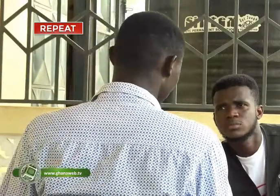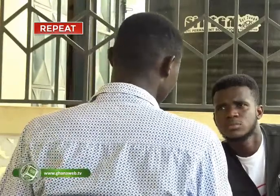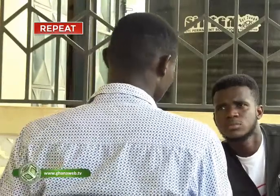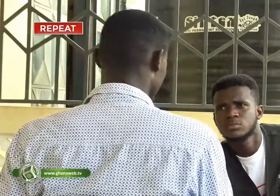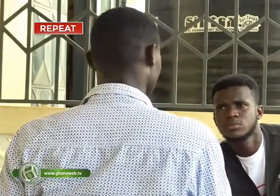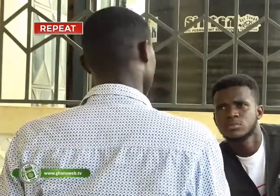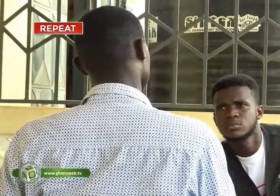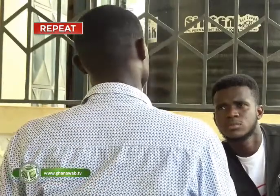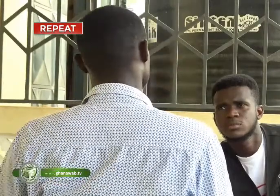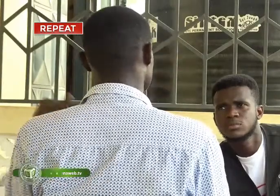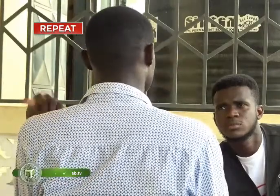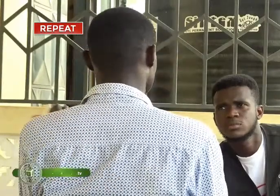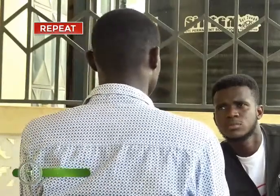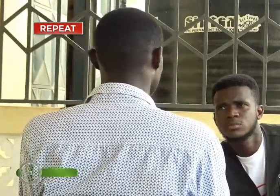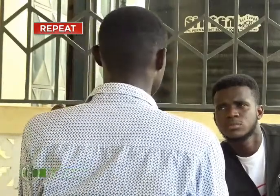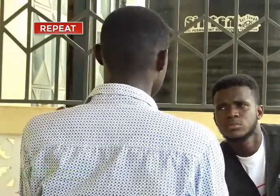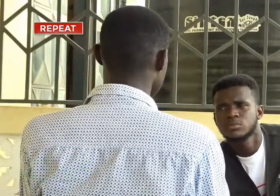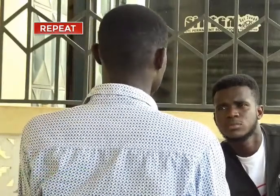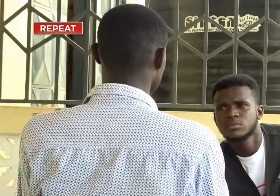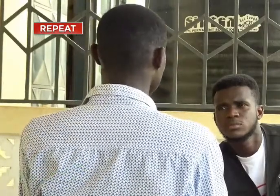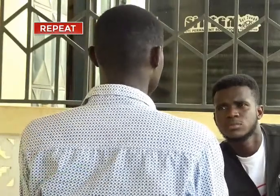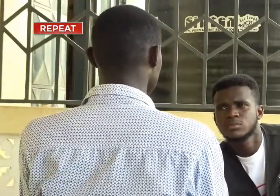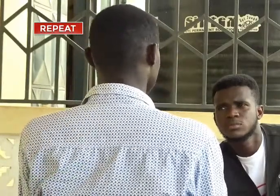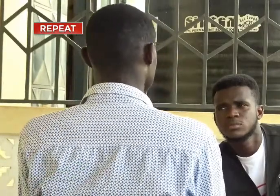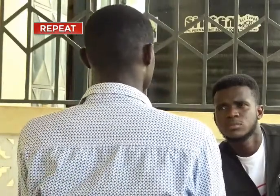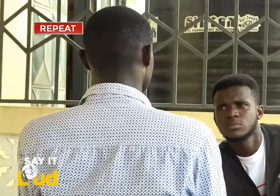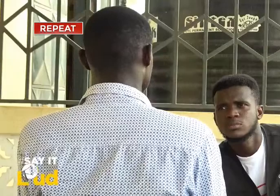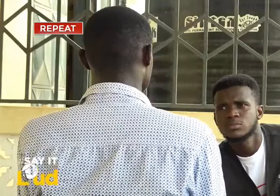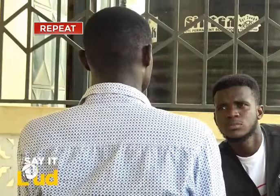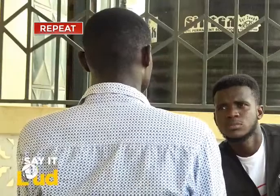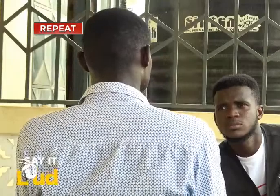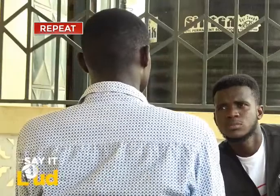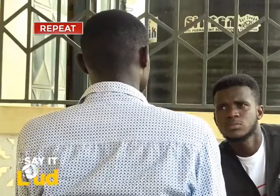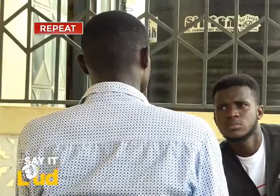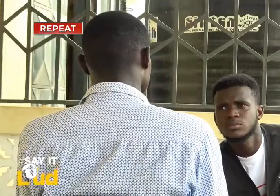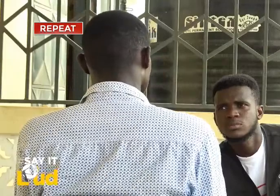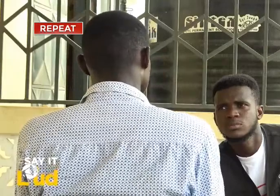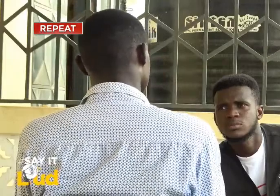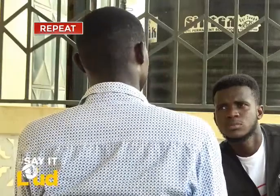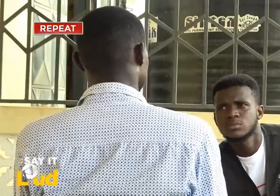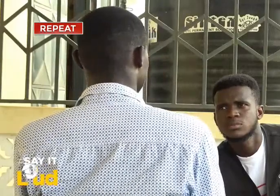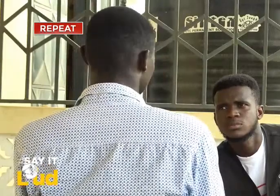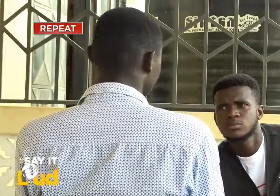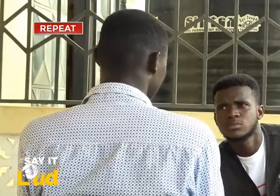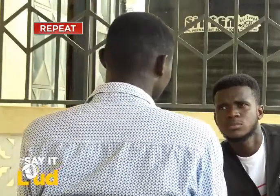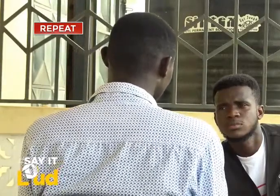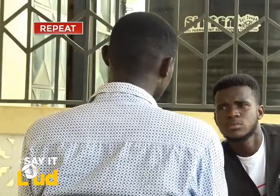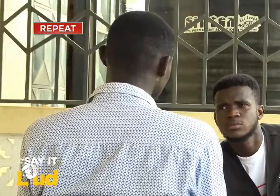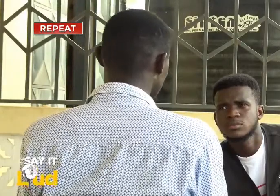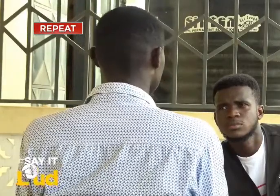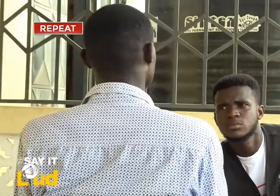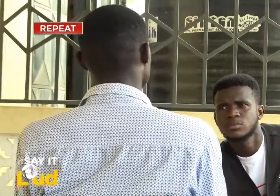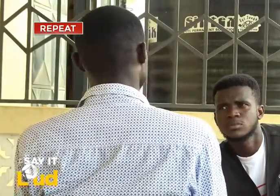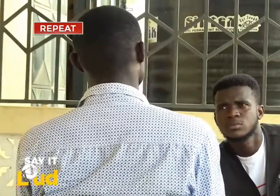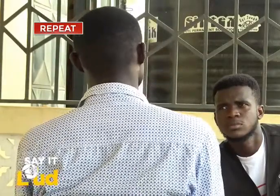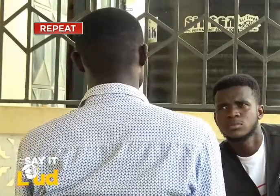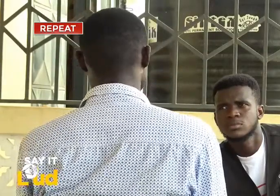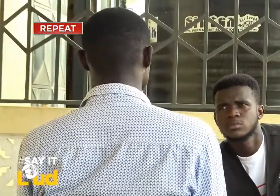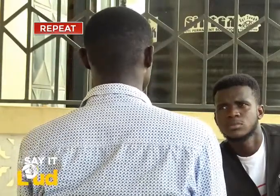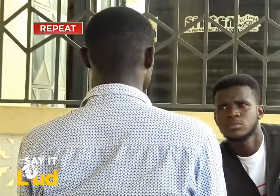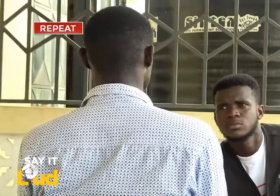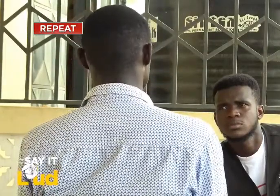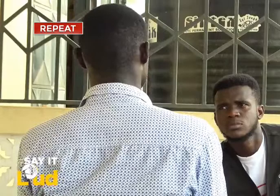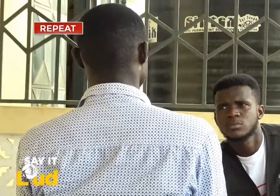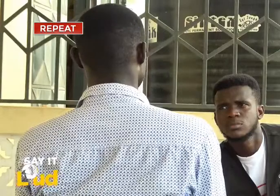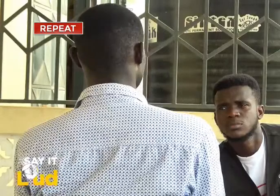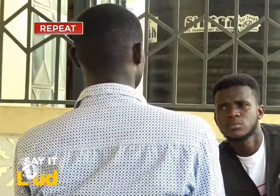was approaching me. I thought he was going to buy water. Not knowing he was coming at me. So when he got to me, he threw his hand, and I held his hand. And then when I held his